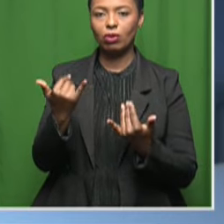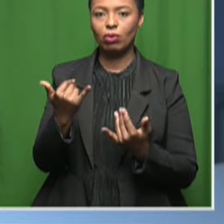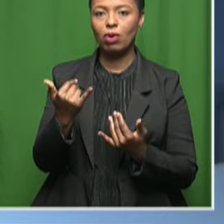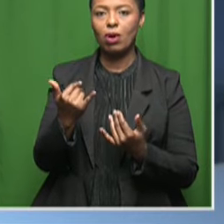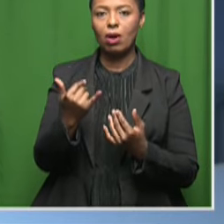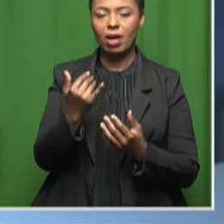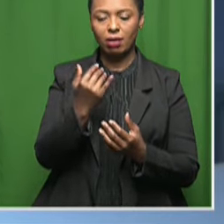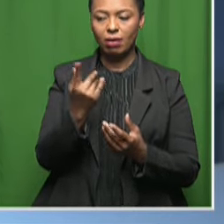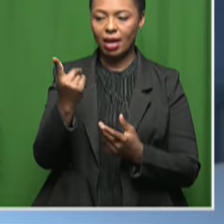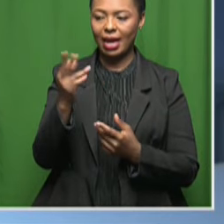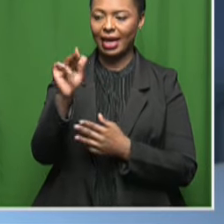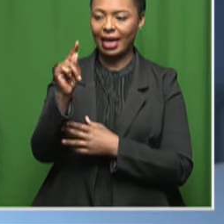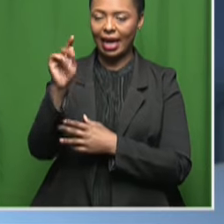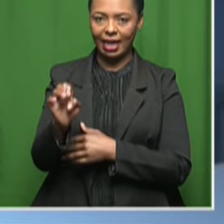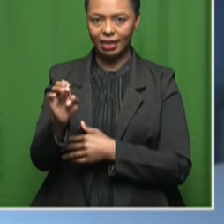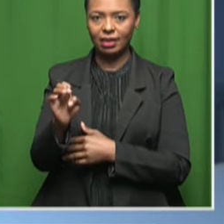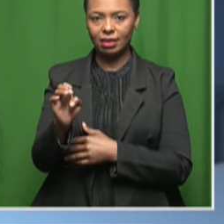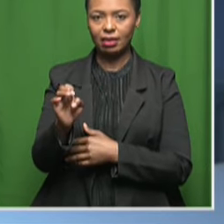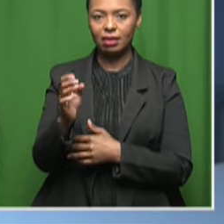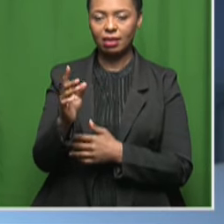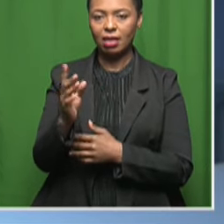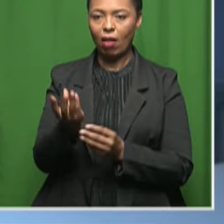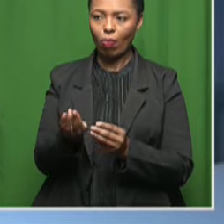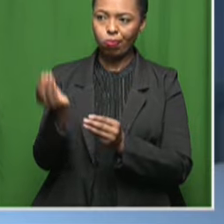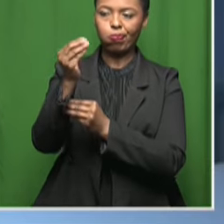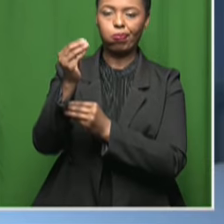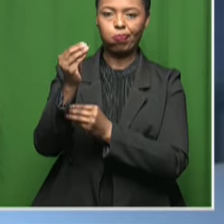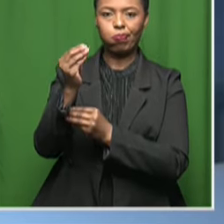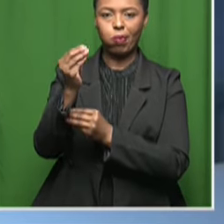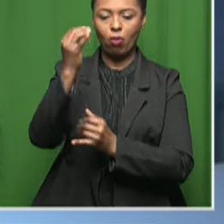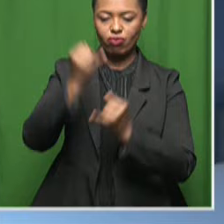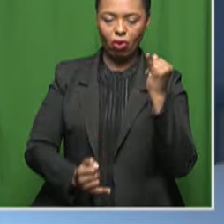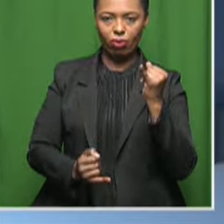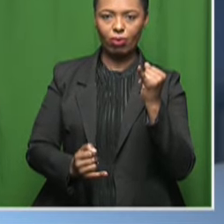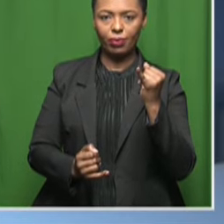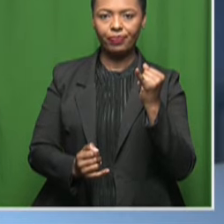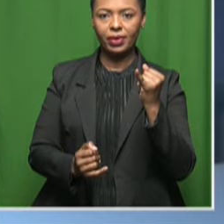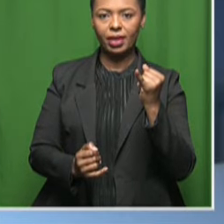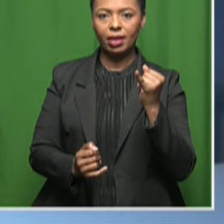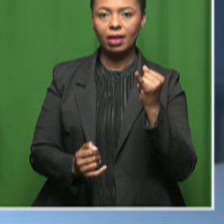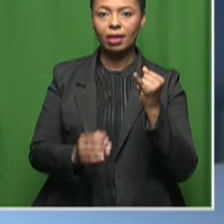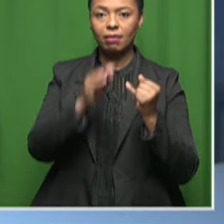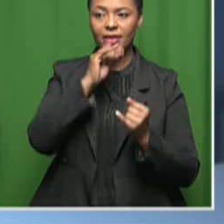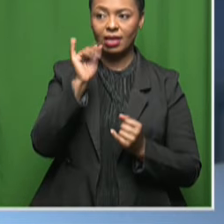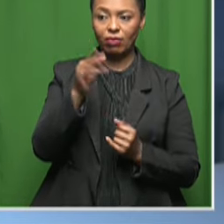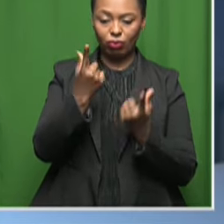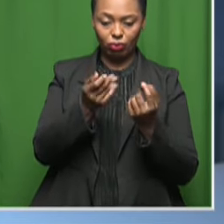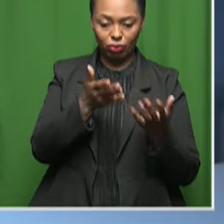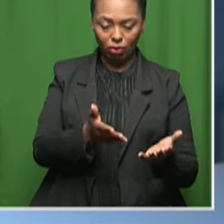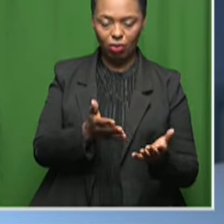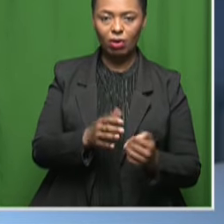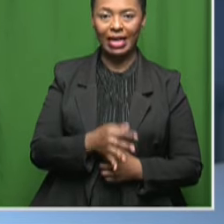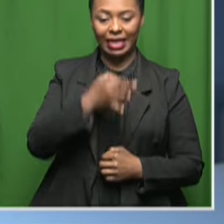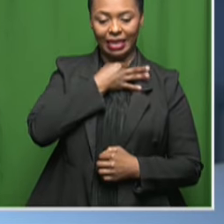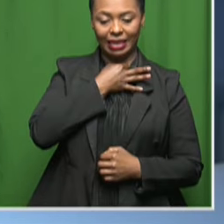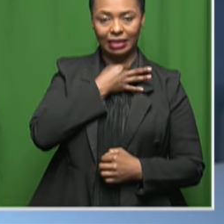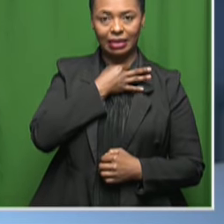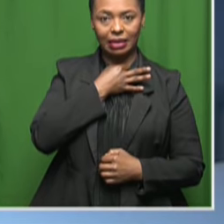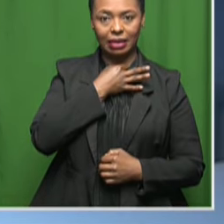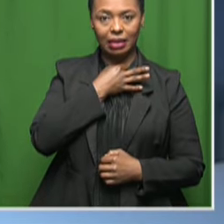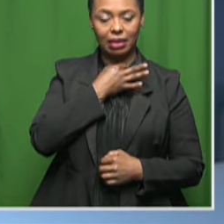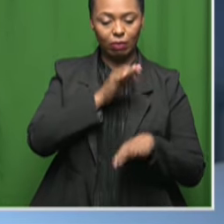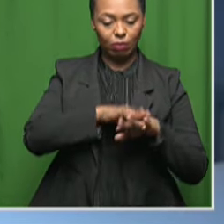sovereigns wrongly, because if you are rated, the risks are elevated. It means that you're going to pay the price